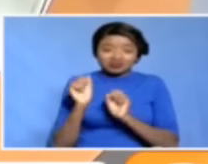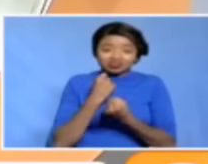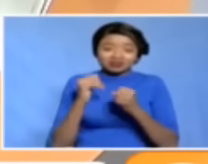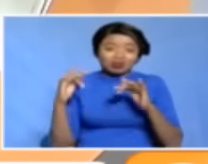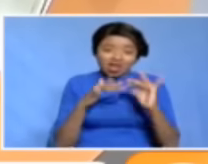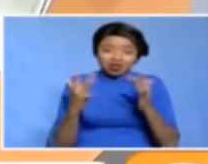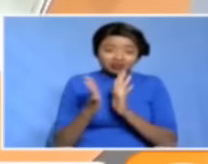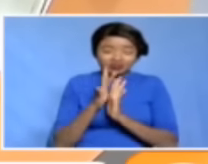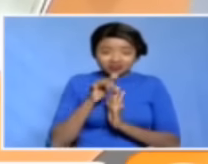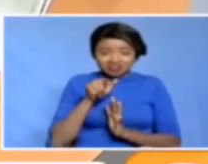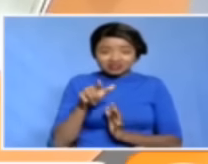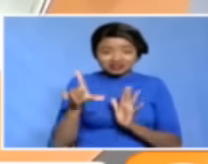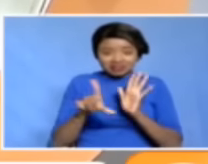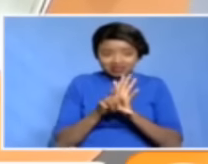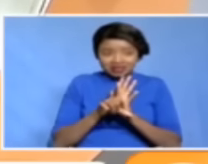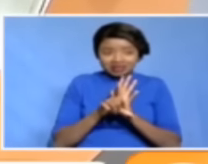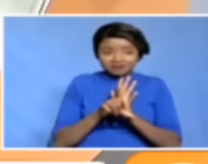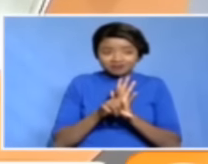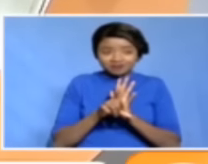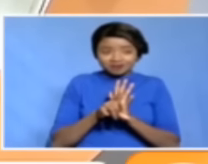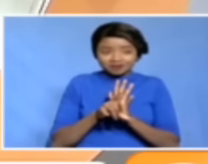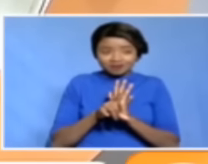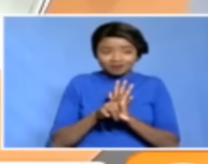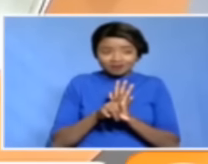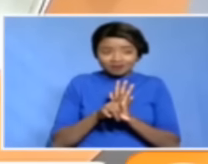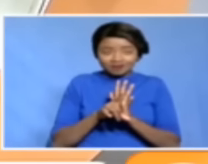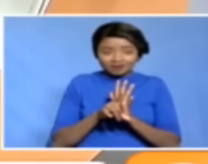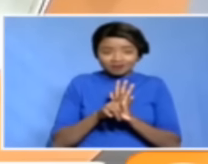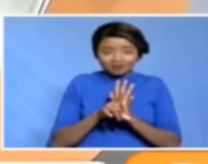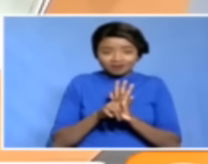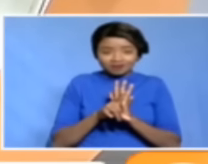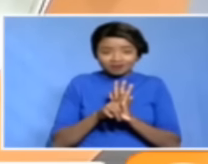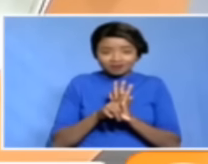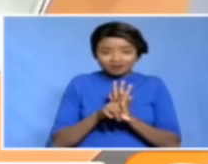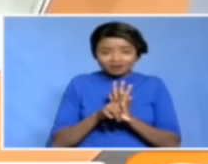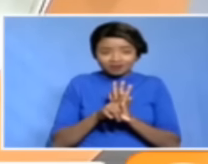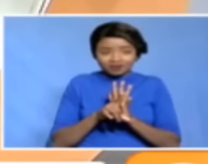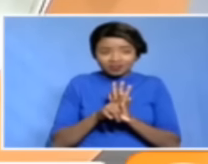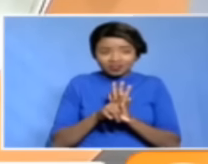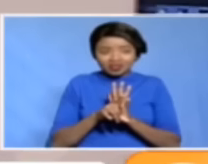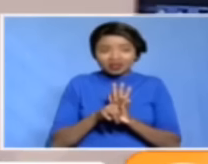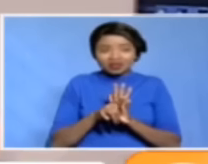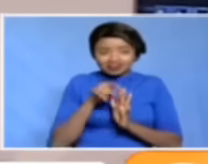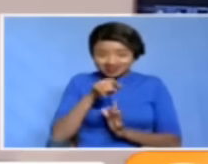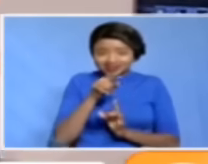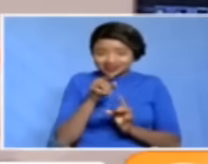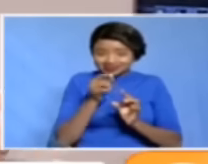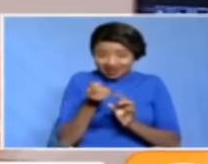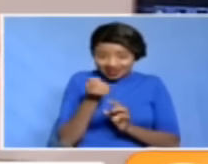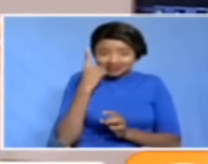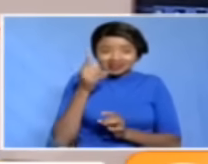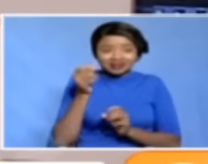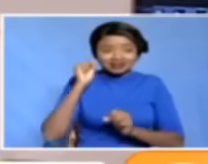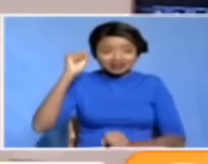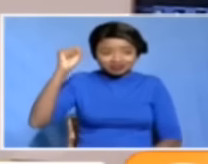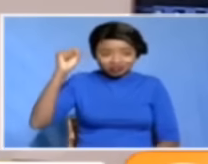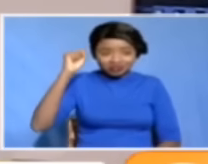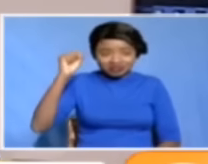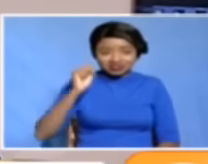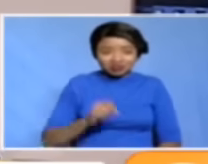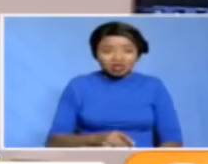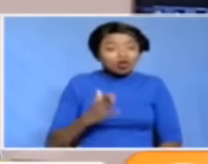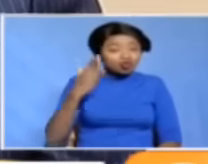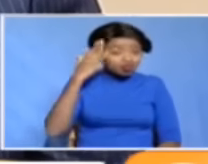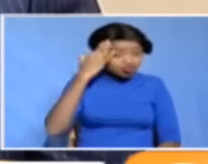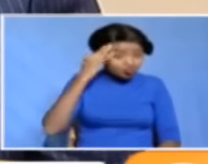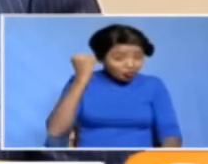legally. What has been, I mean, you're right, what is being talked about is no. More political. The interpretation is political. But let me just ask you. You know the function. You know the